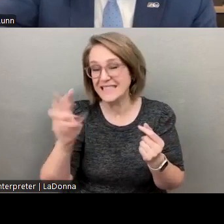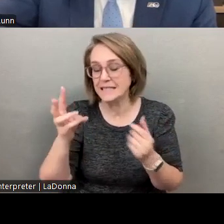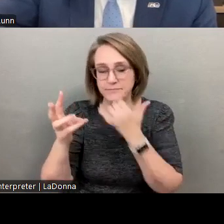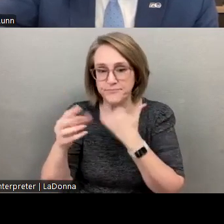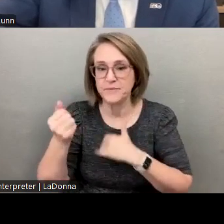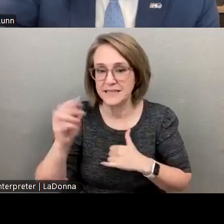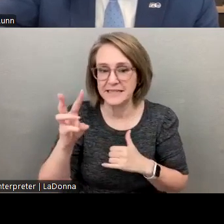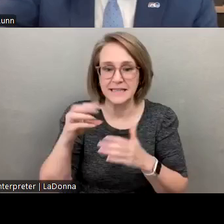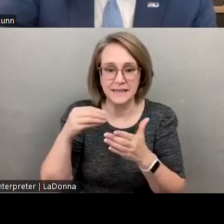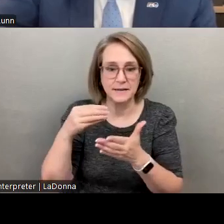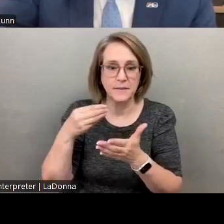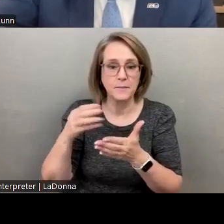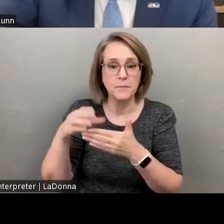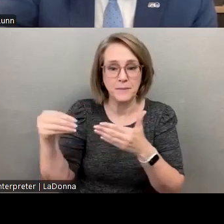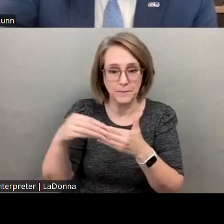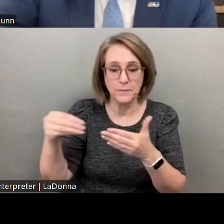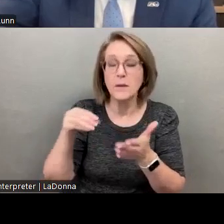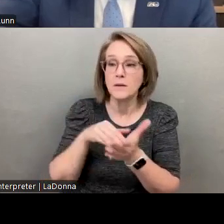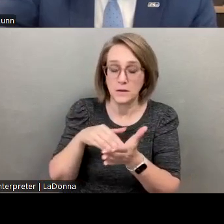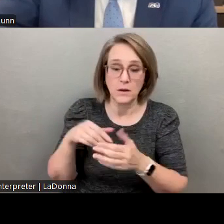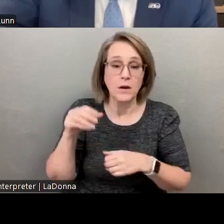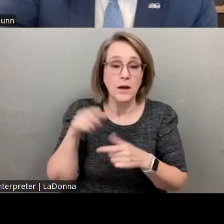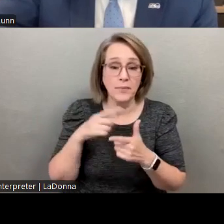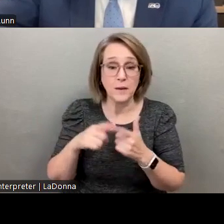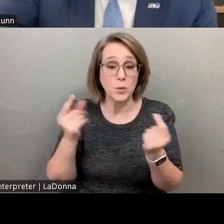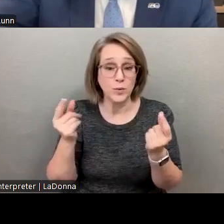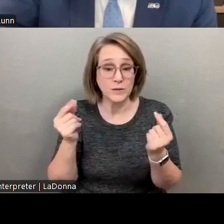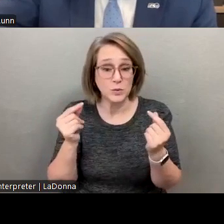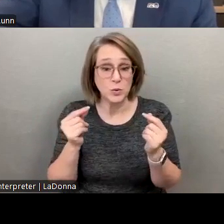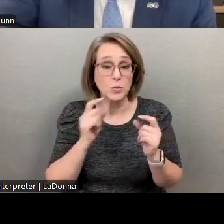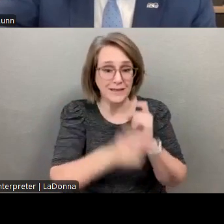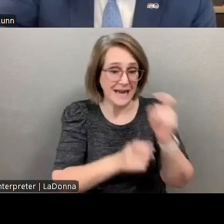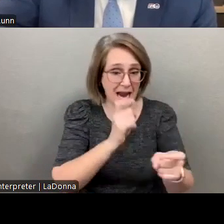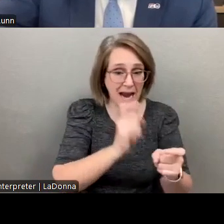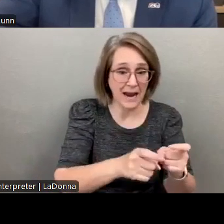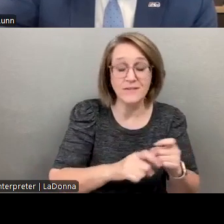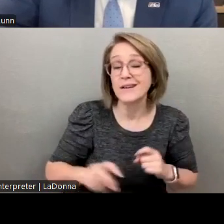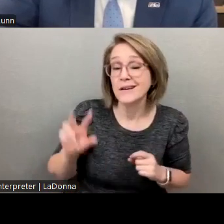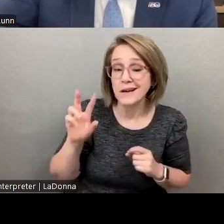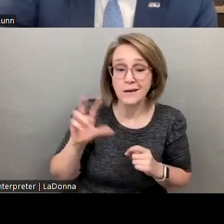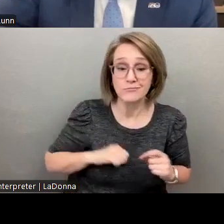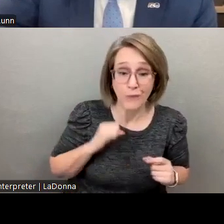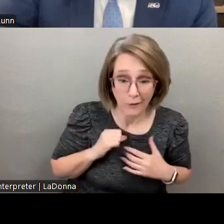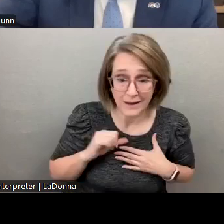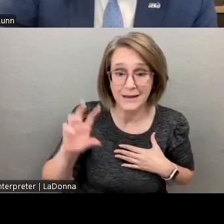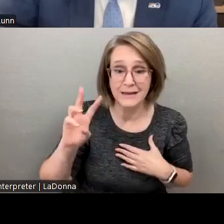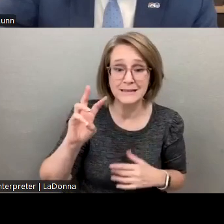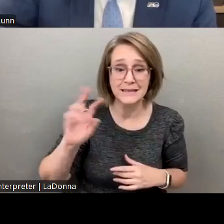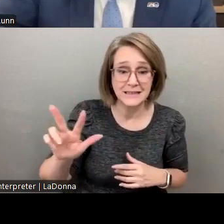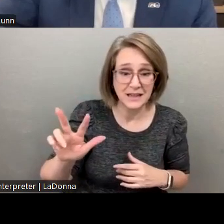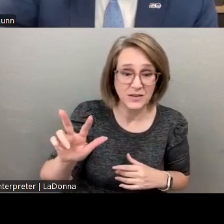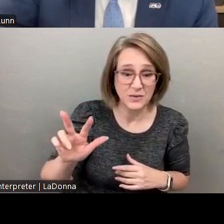to nonprofit community-based organizations, and 80% of the awards have gone to agencies,